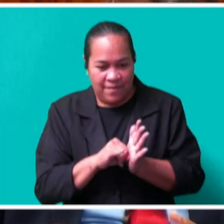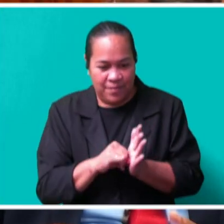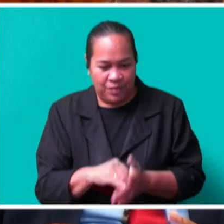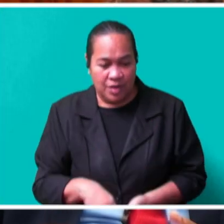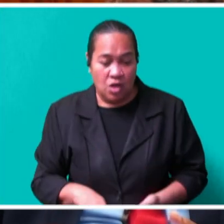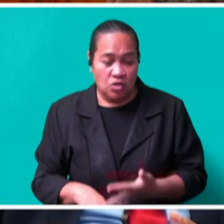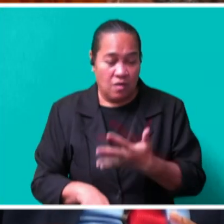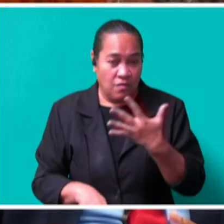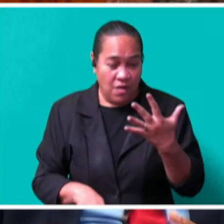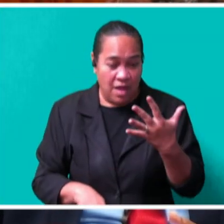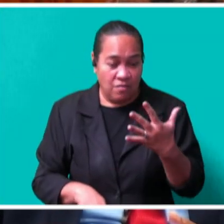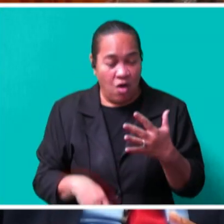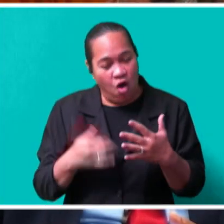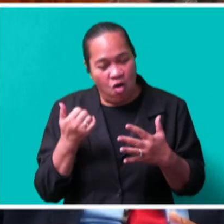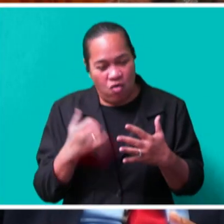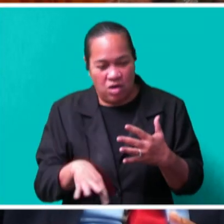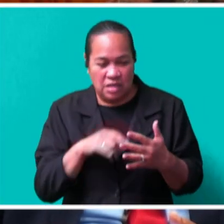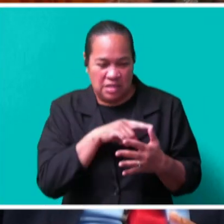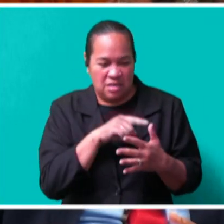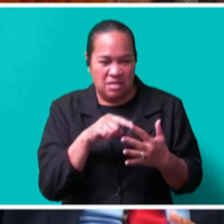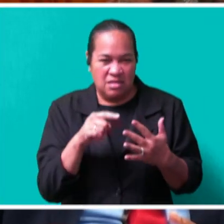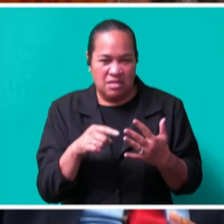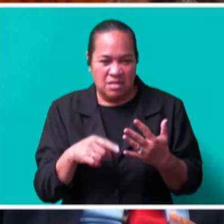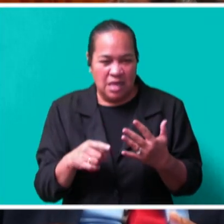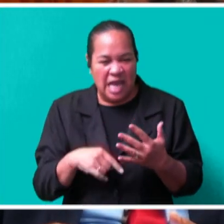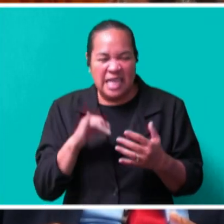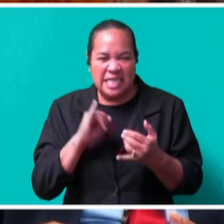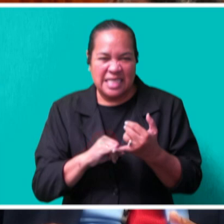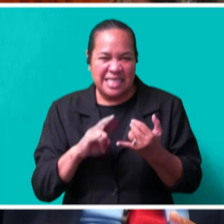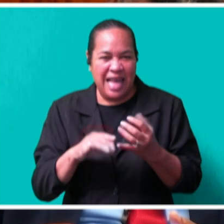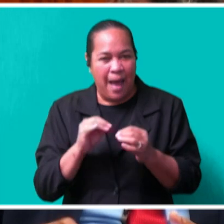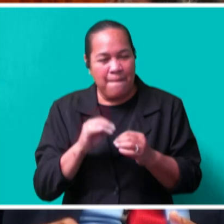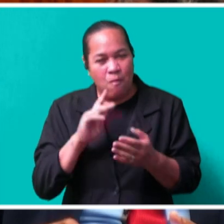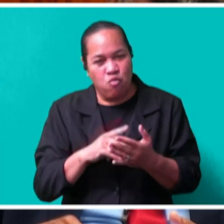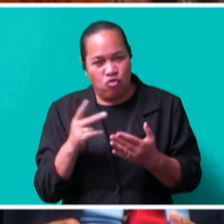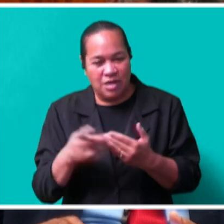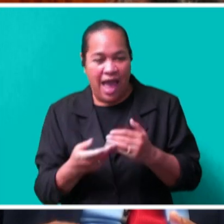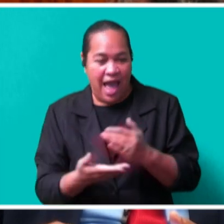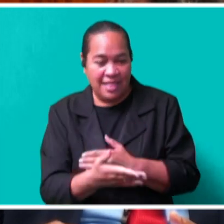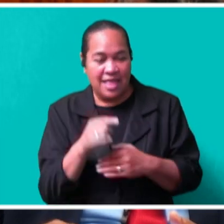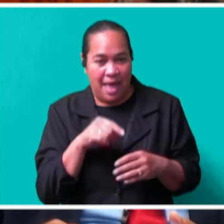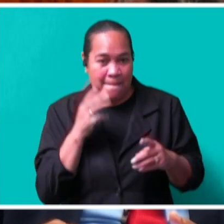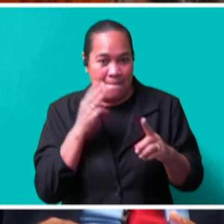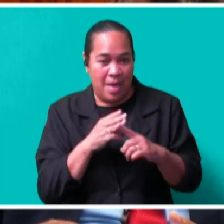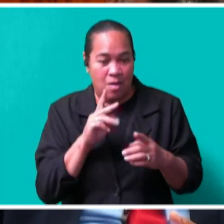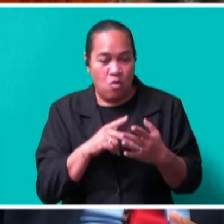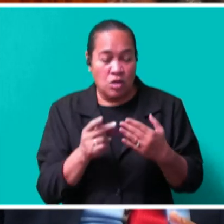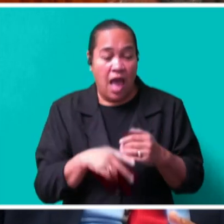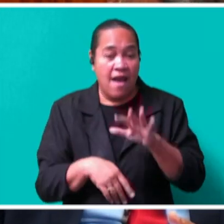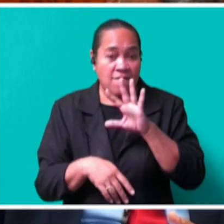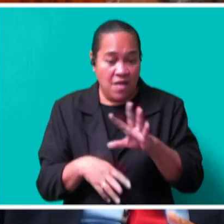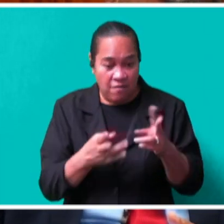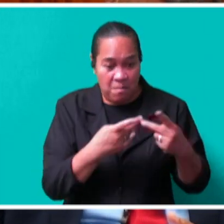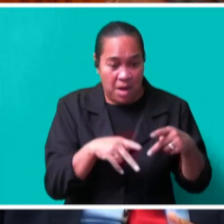which has been classified as a sub-project under the project. 5 sites under Phase